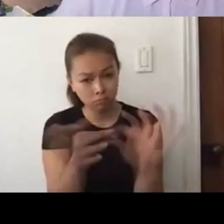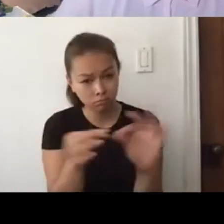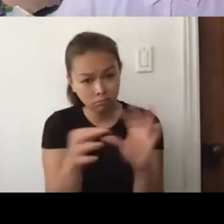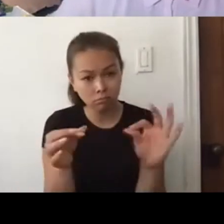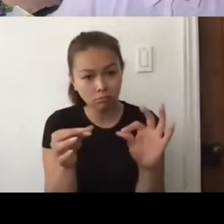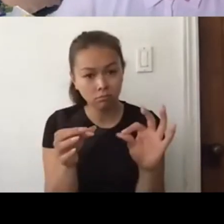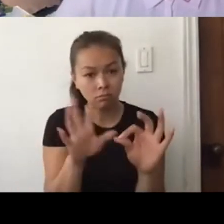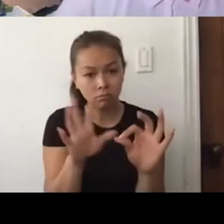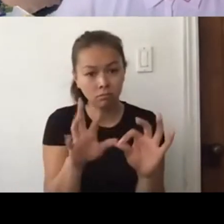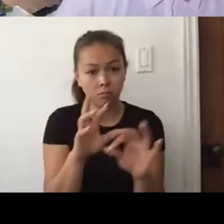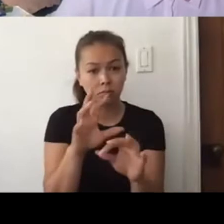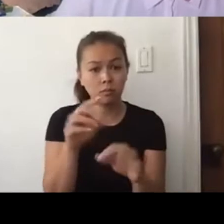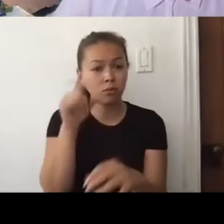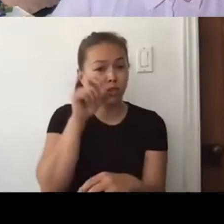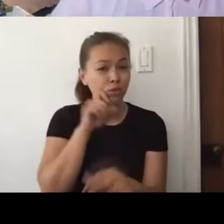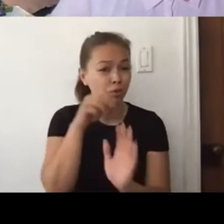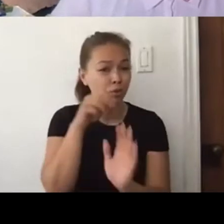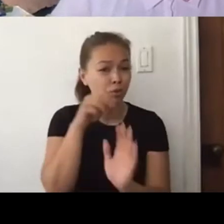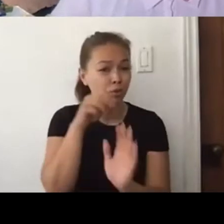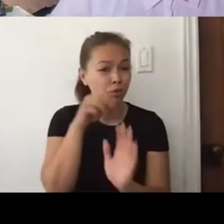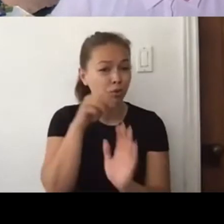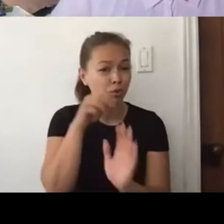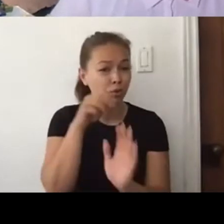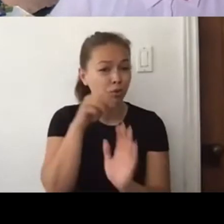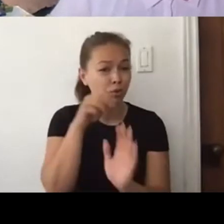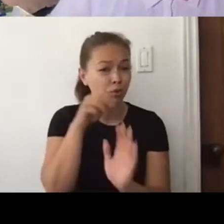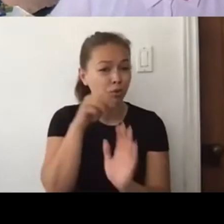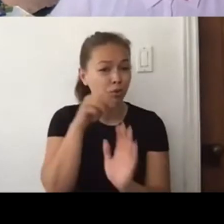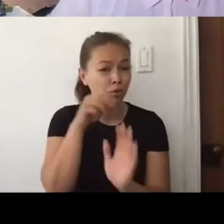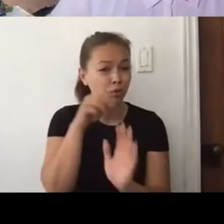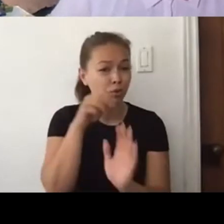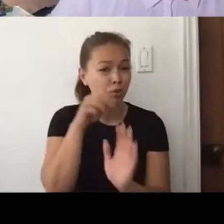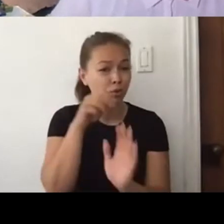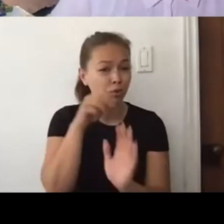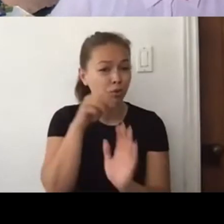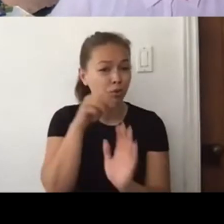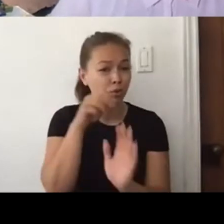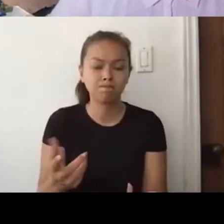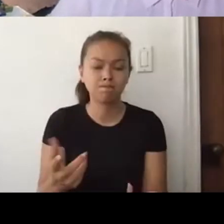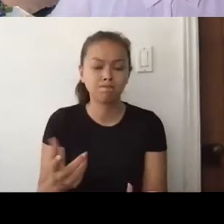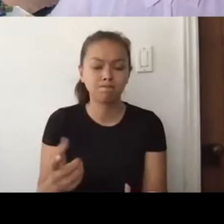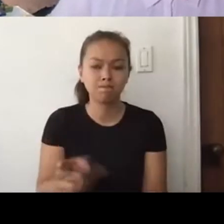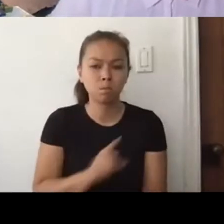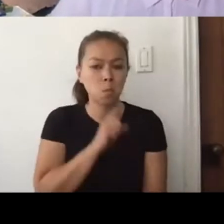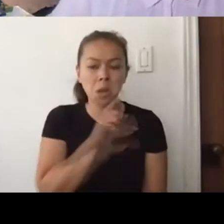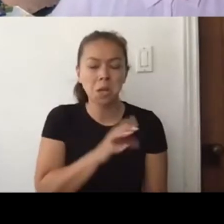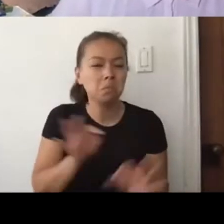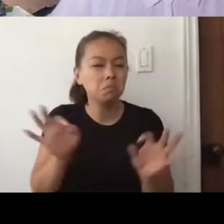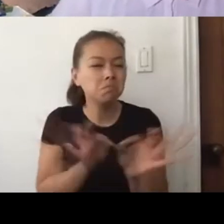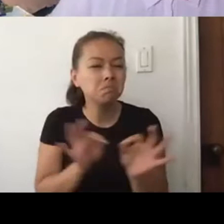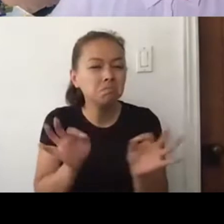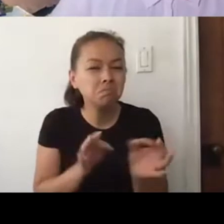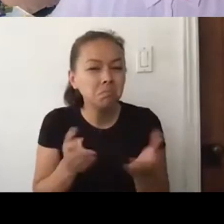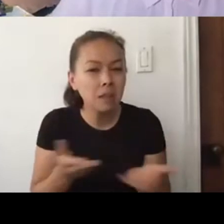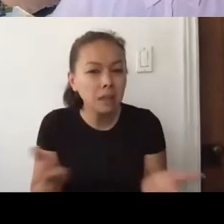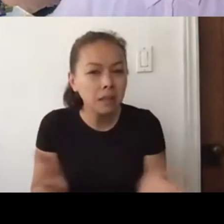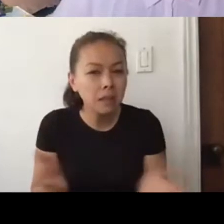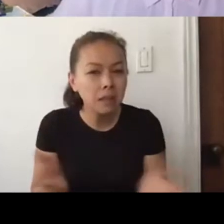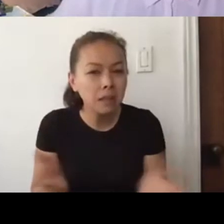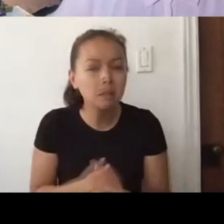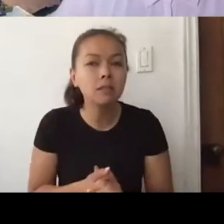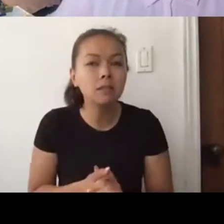from, you know, the minute that we're born. People, doctors, nurses, people, family